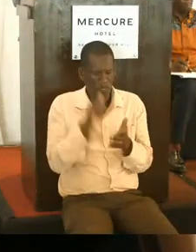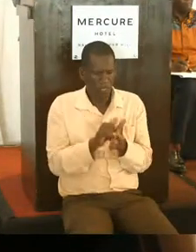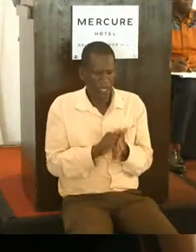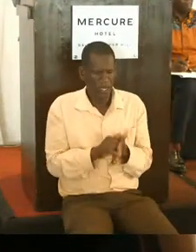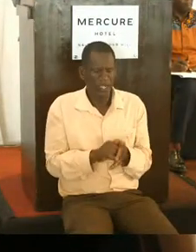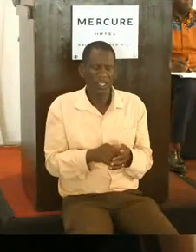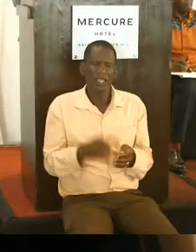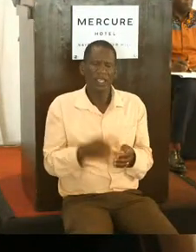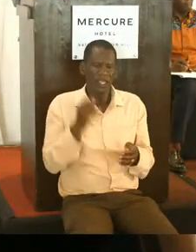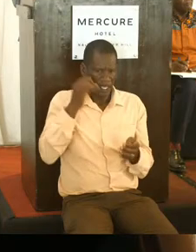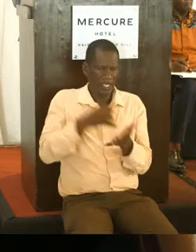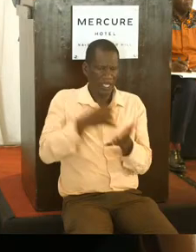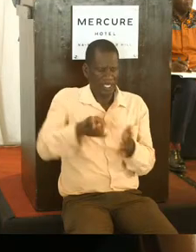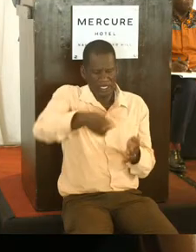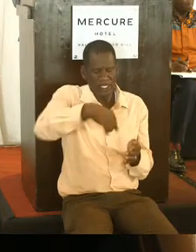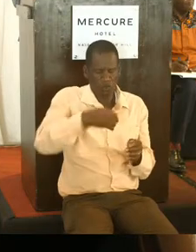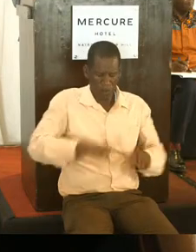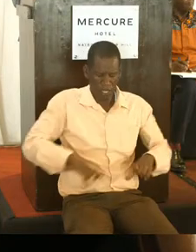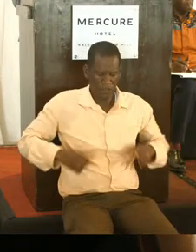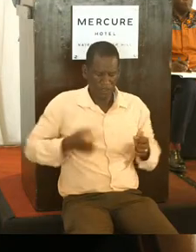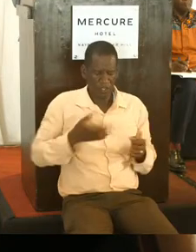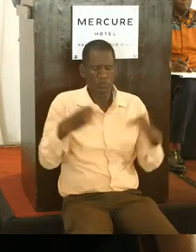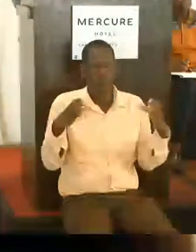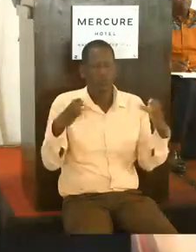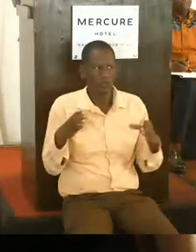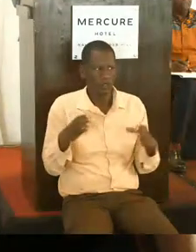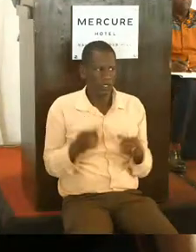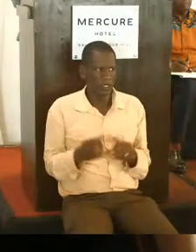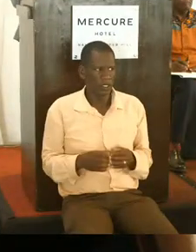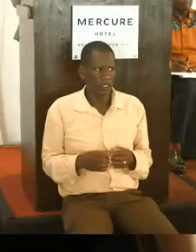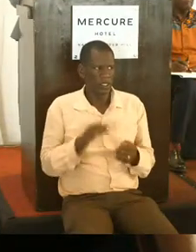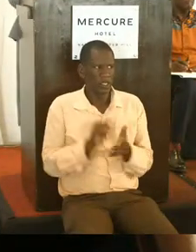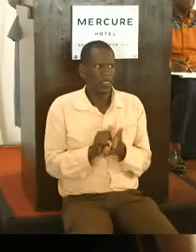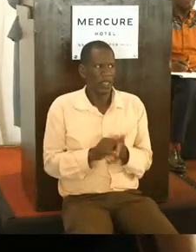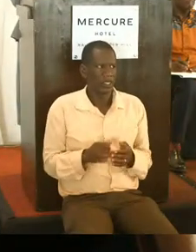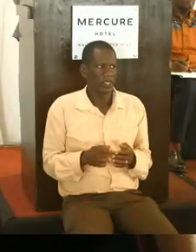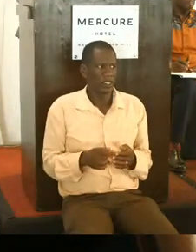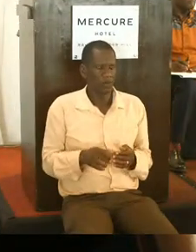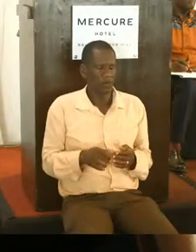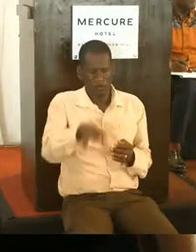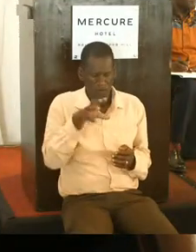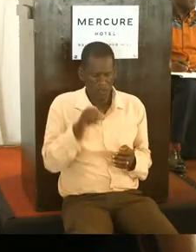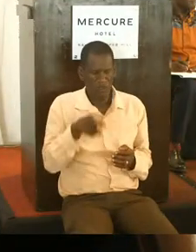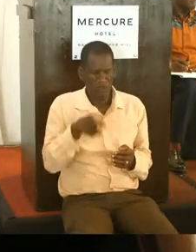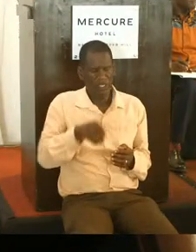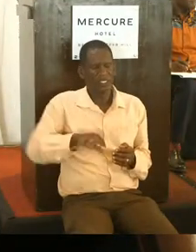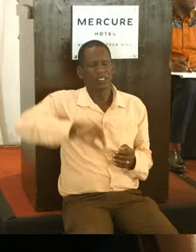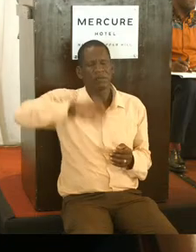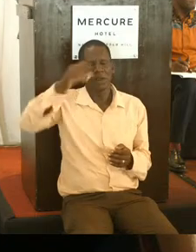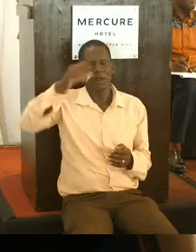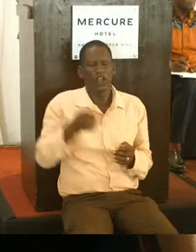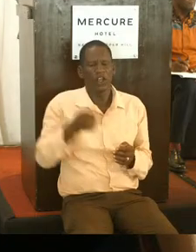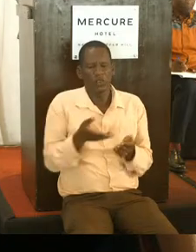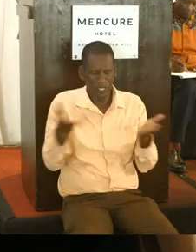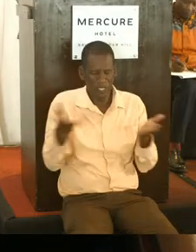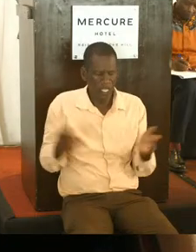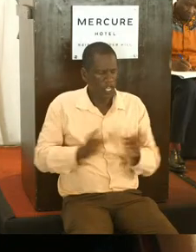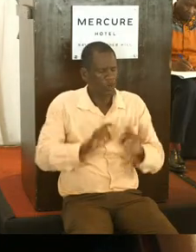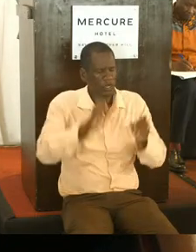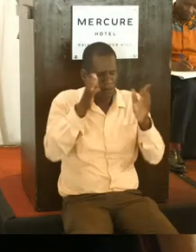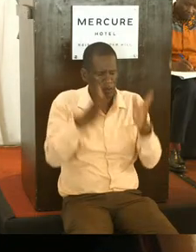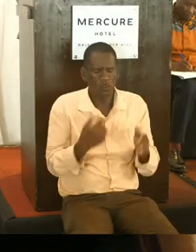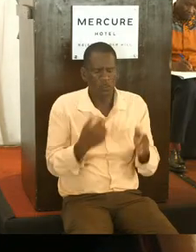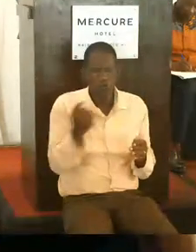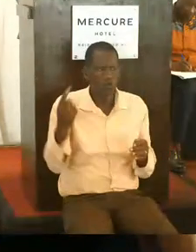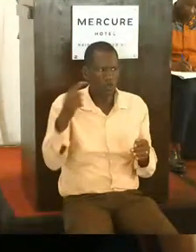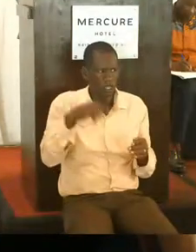it is us who are living in those communities that were discovered these things are not someone who